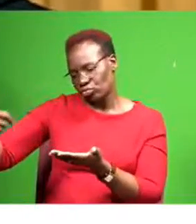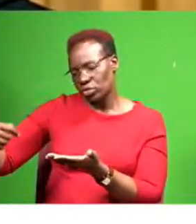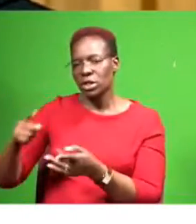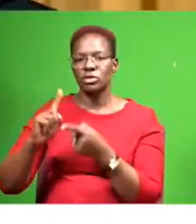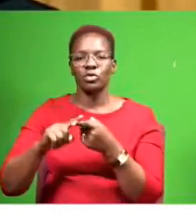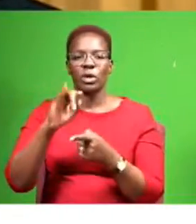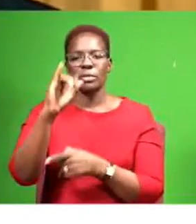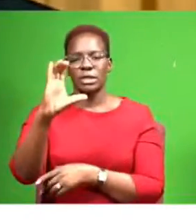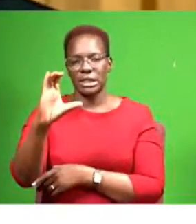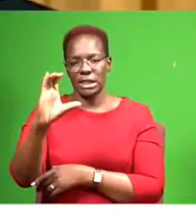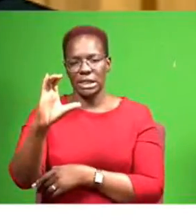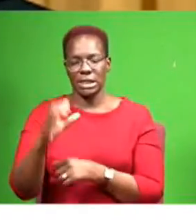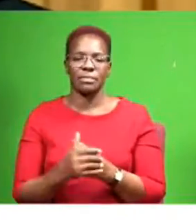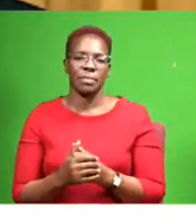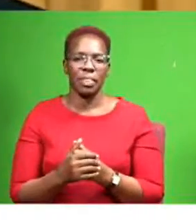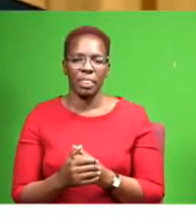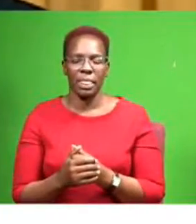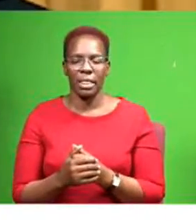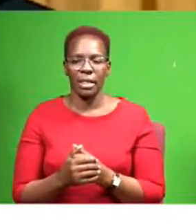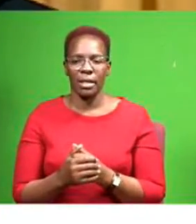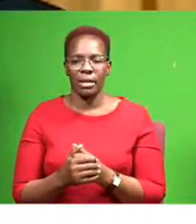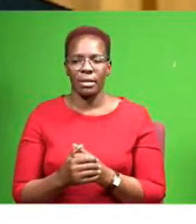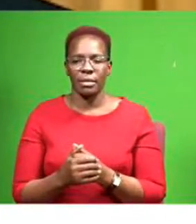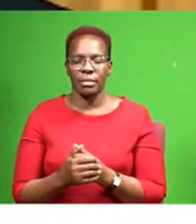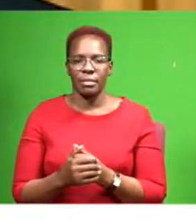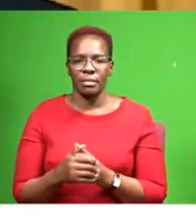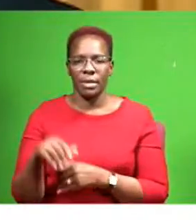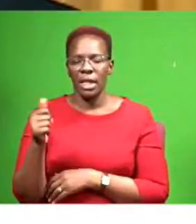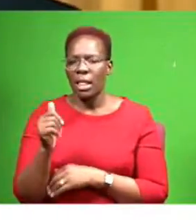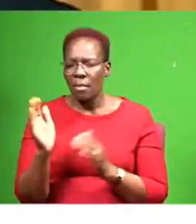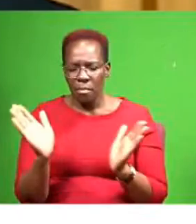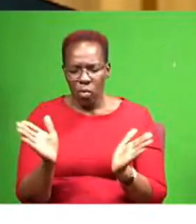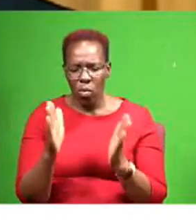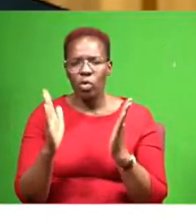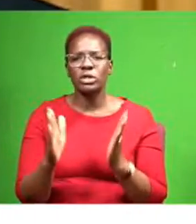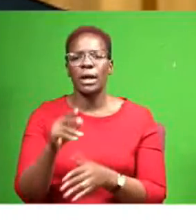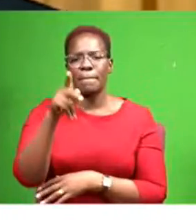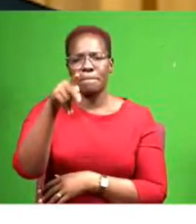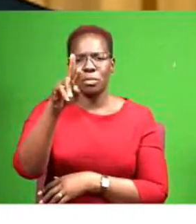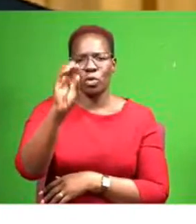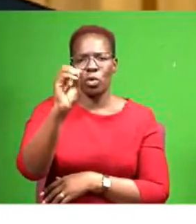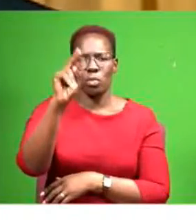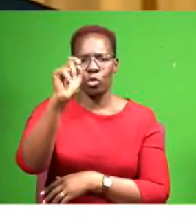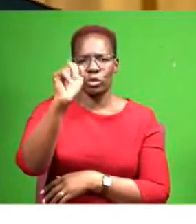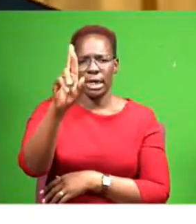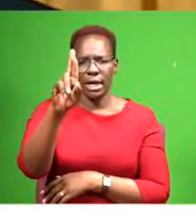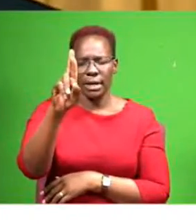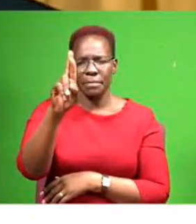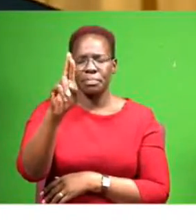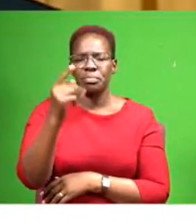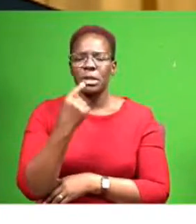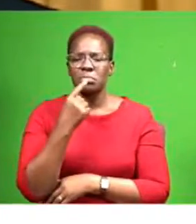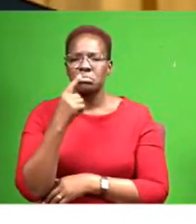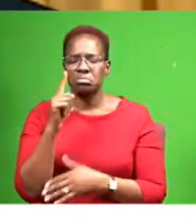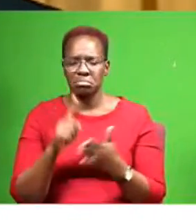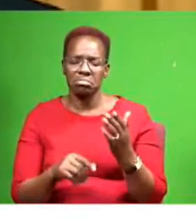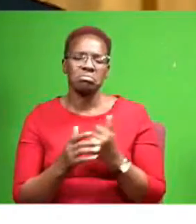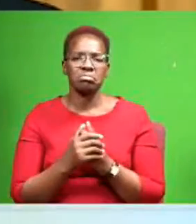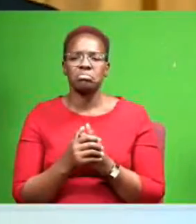IEBC. Black's Law Dictionary has defined a promoter, and I have quoted that